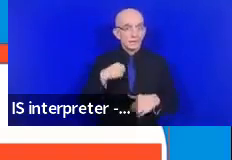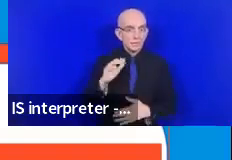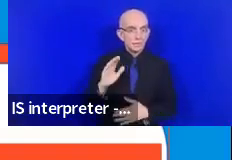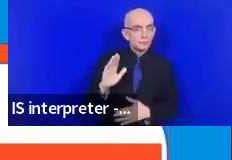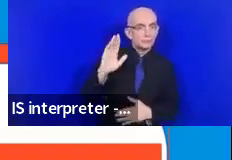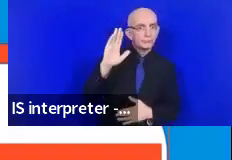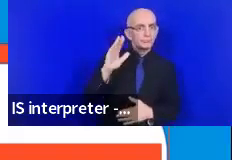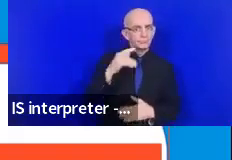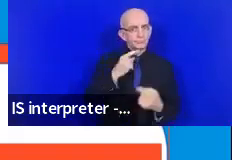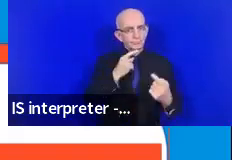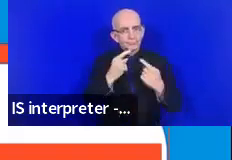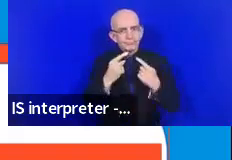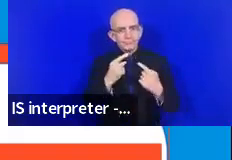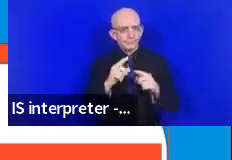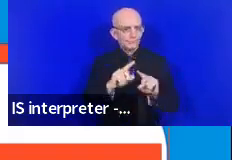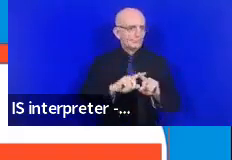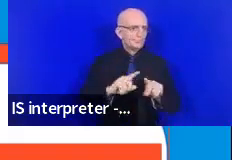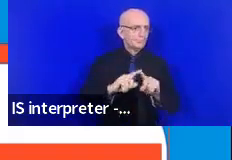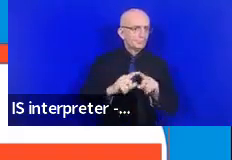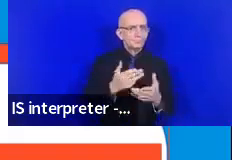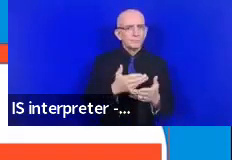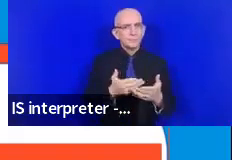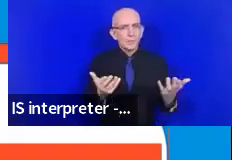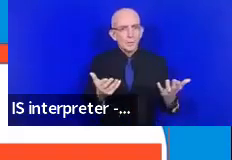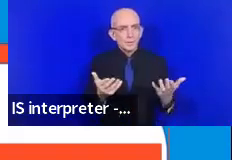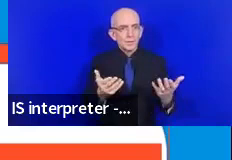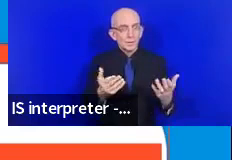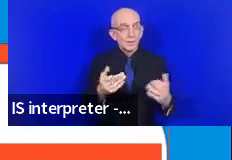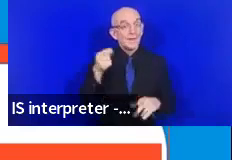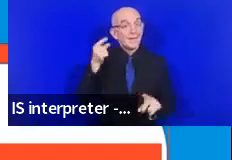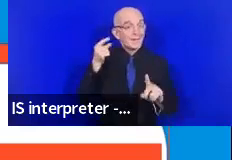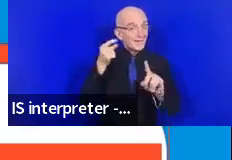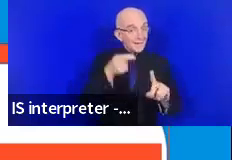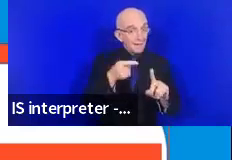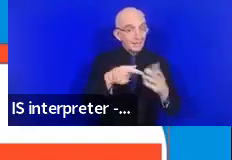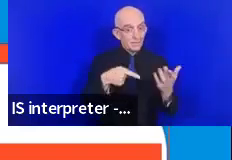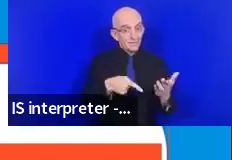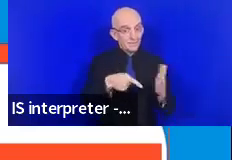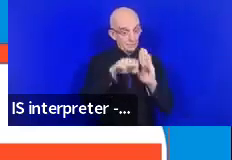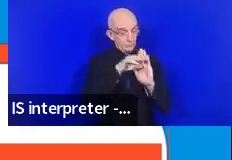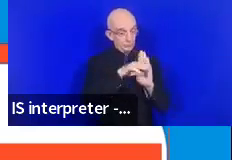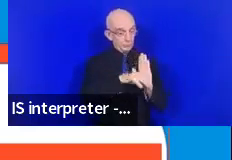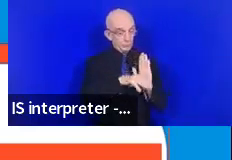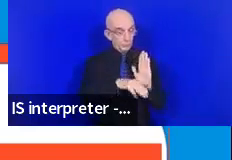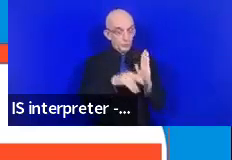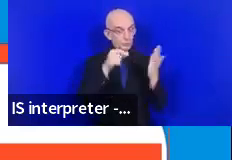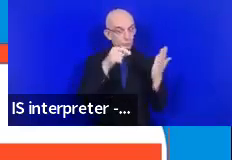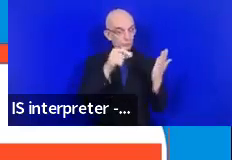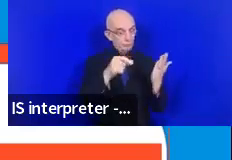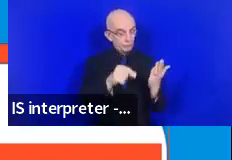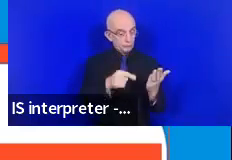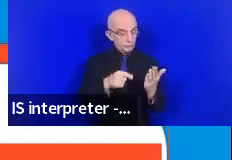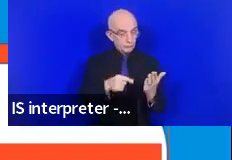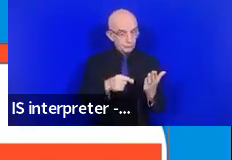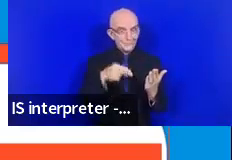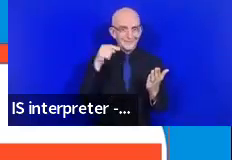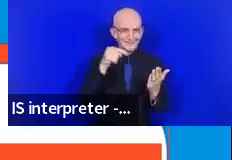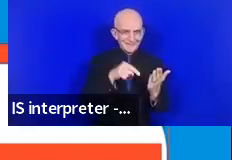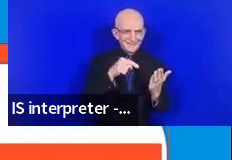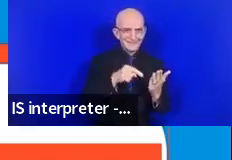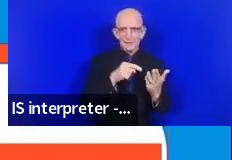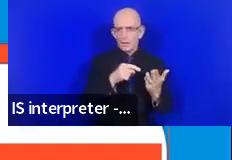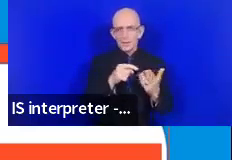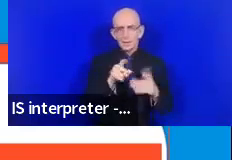to guide the work of actors who seek to advance gender equality at all levels. So this